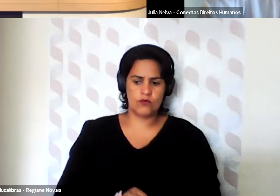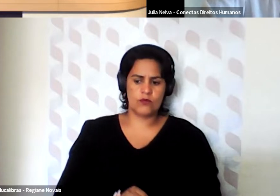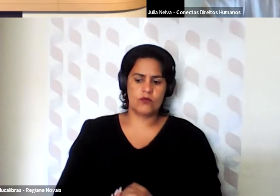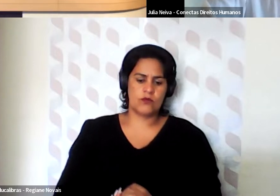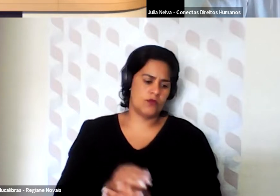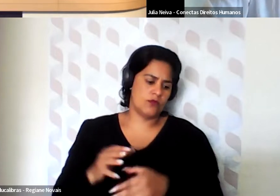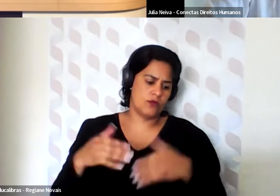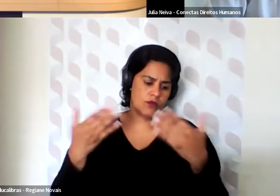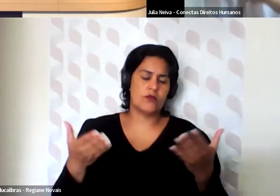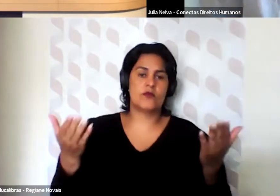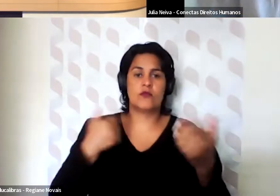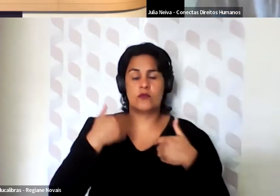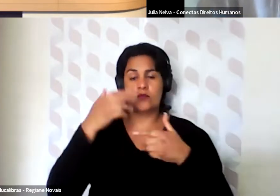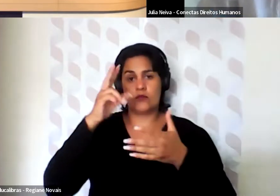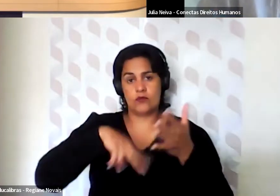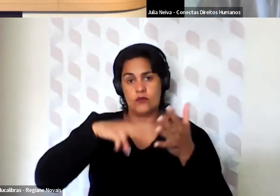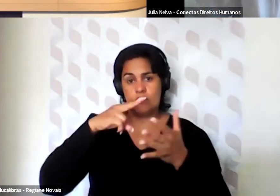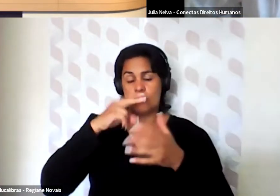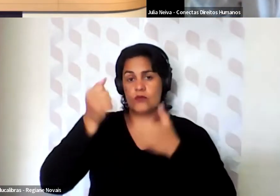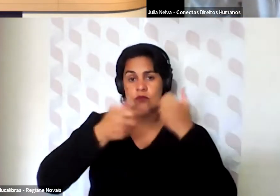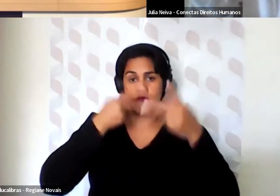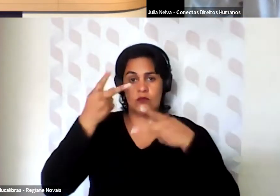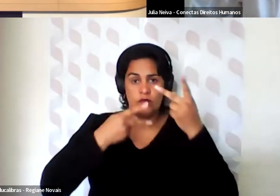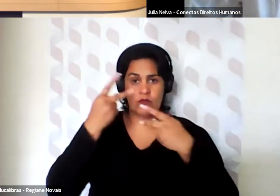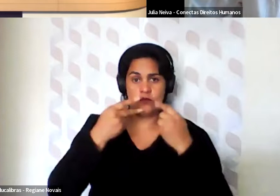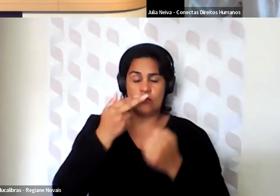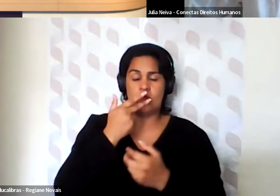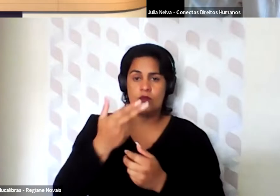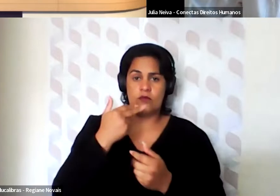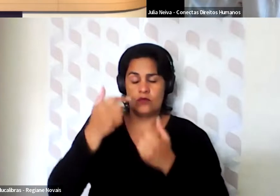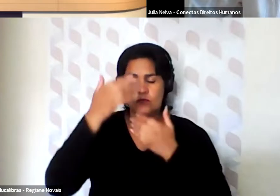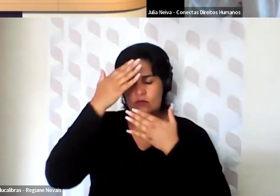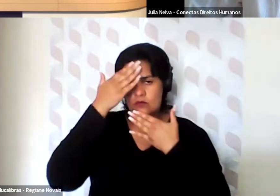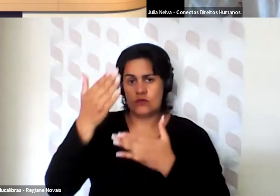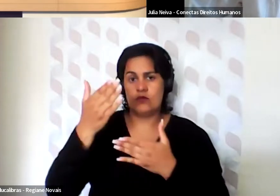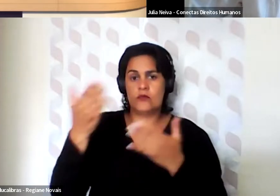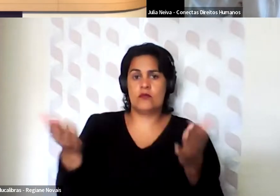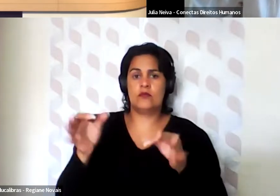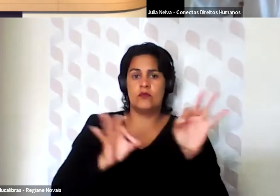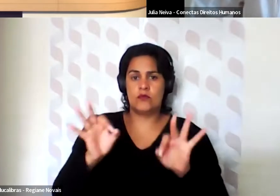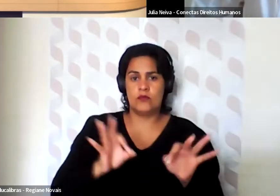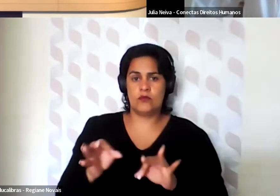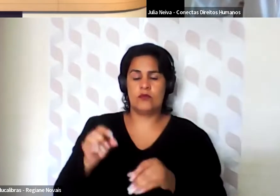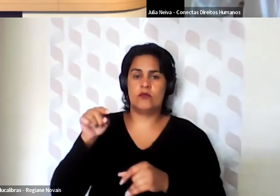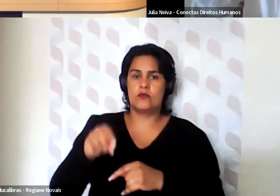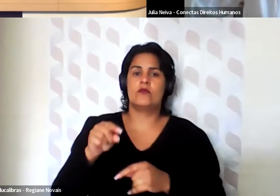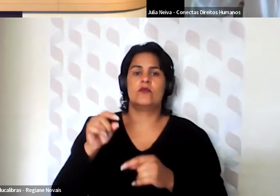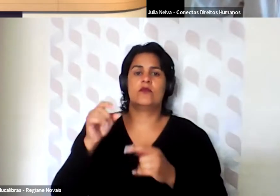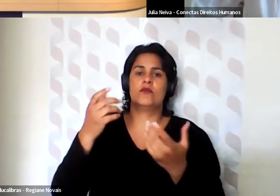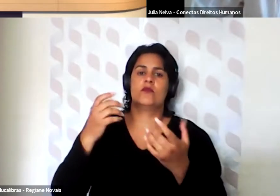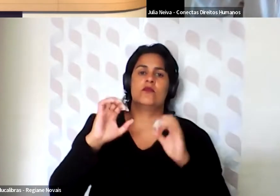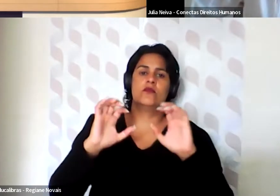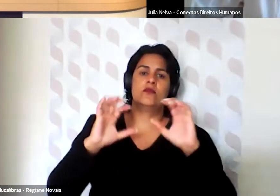cold Friday evening in April, but we will try to make this panel as much as a conversation of Friday